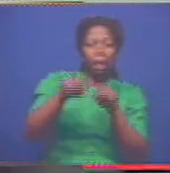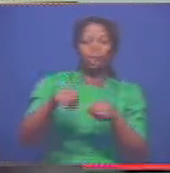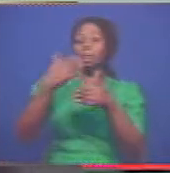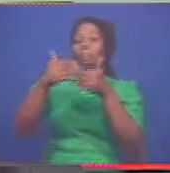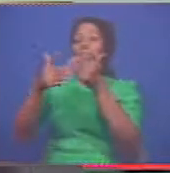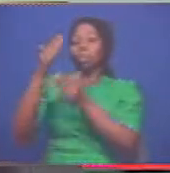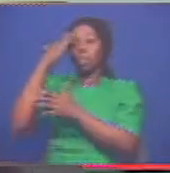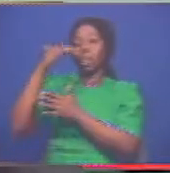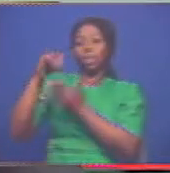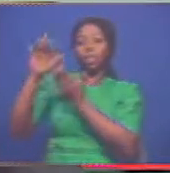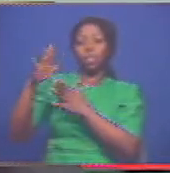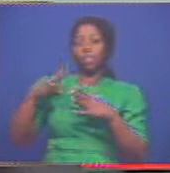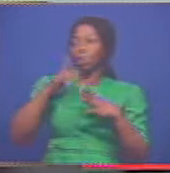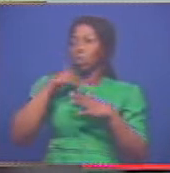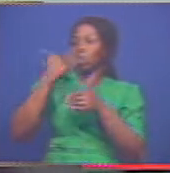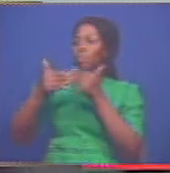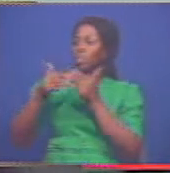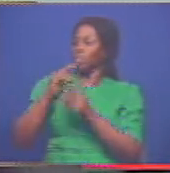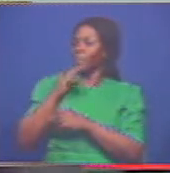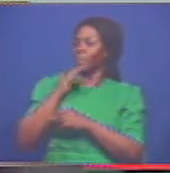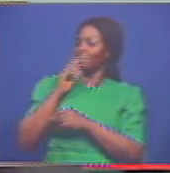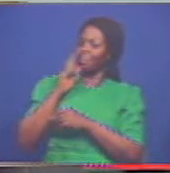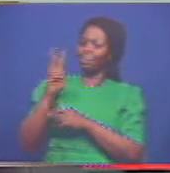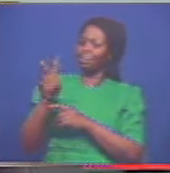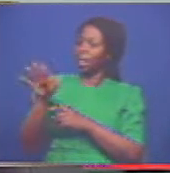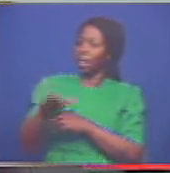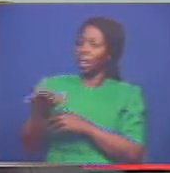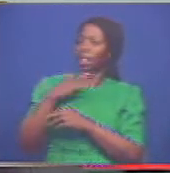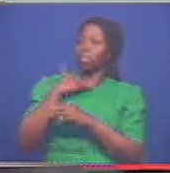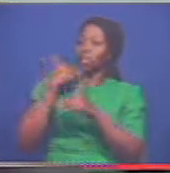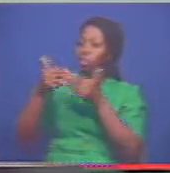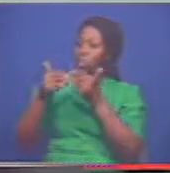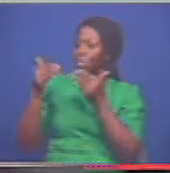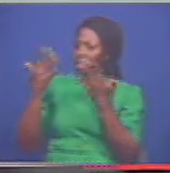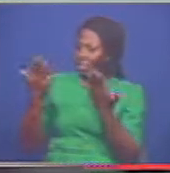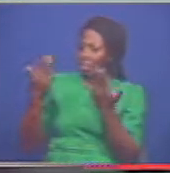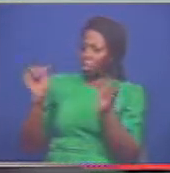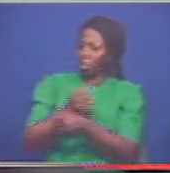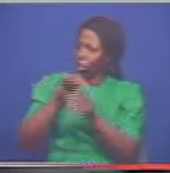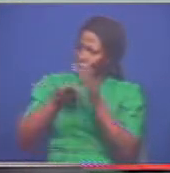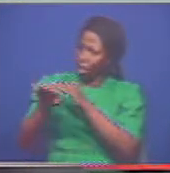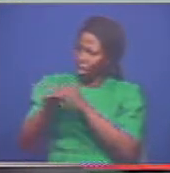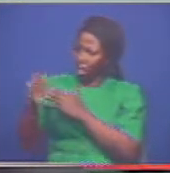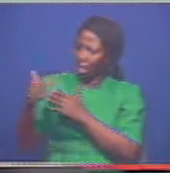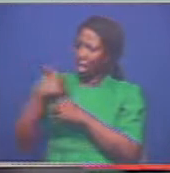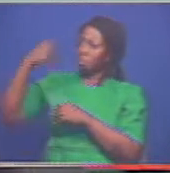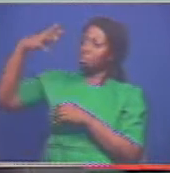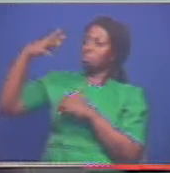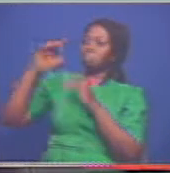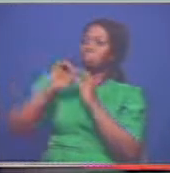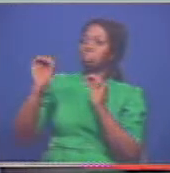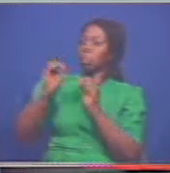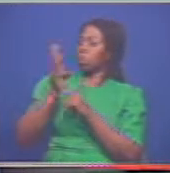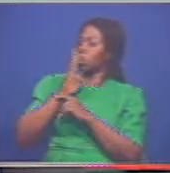most of the people who are building, they look at where they are building. You may not be able to access that place. Yeah. There's no electricity, there's no water. And that's where you